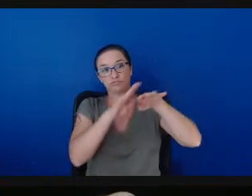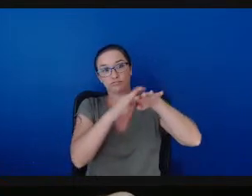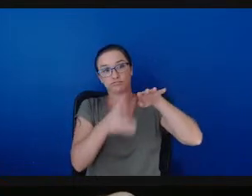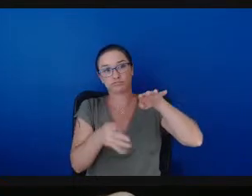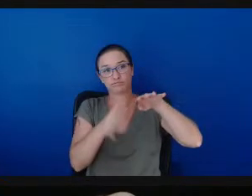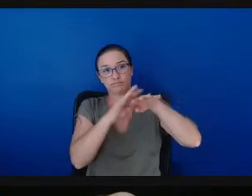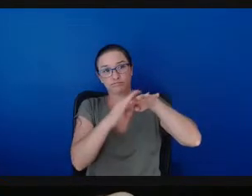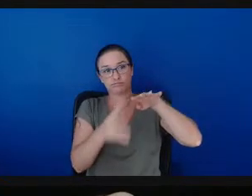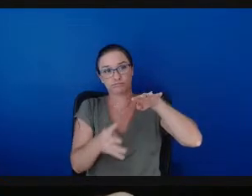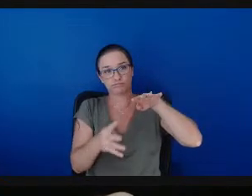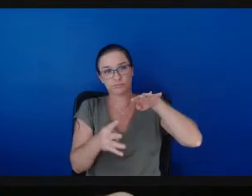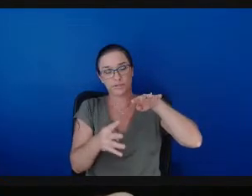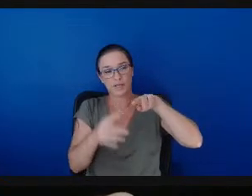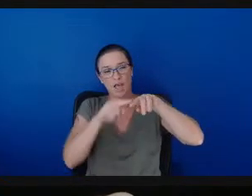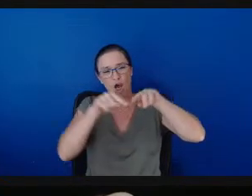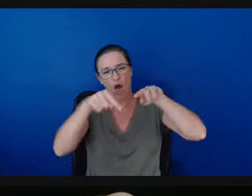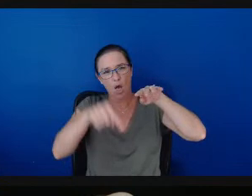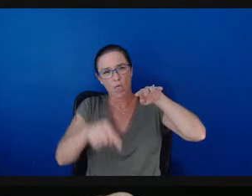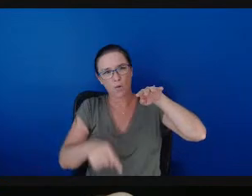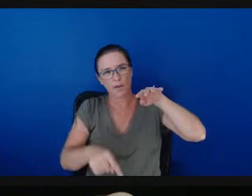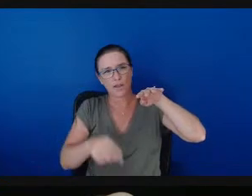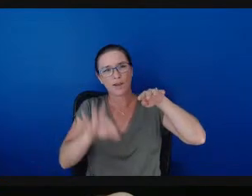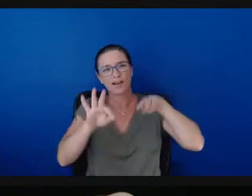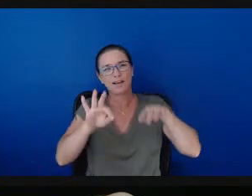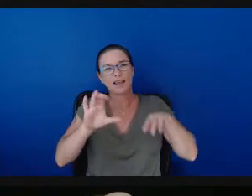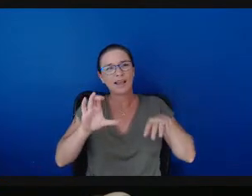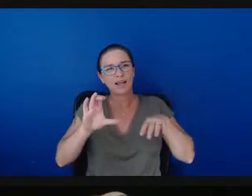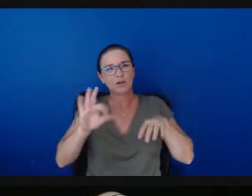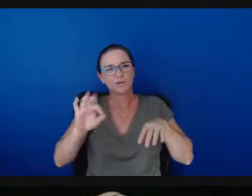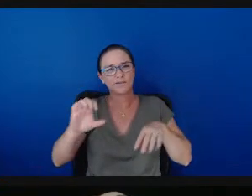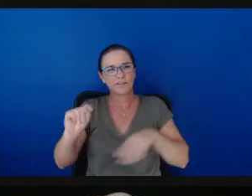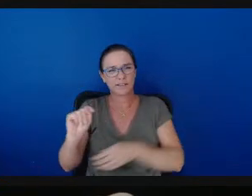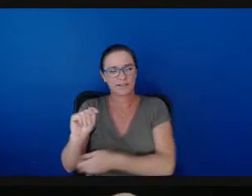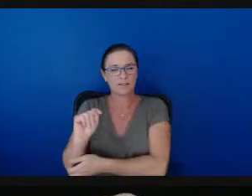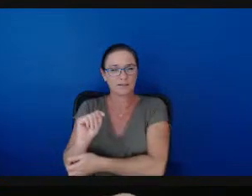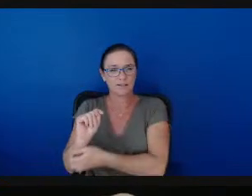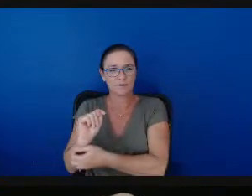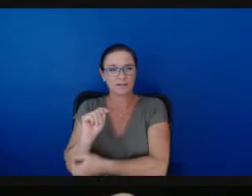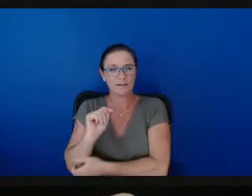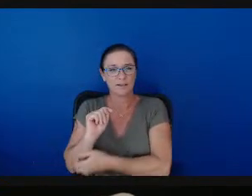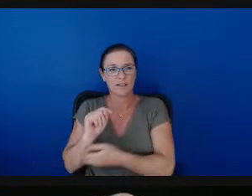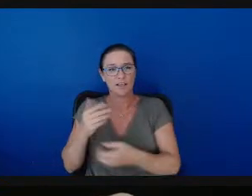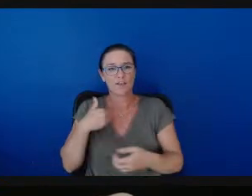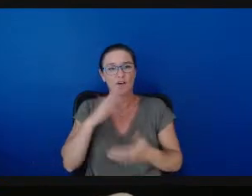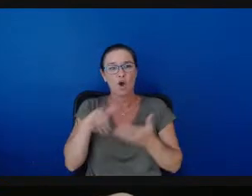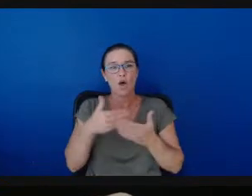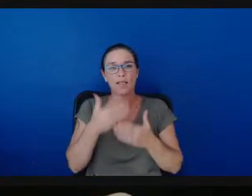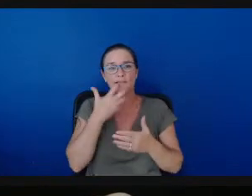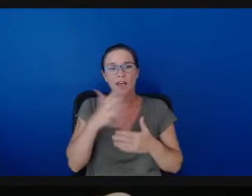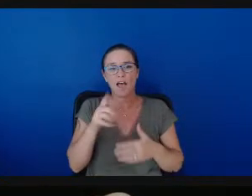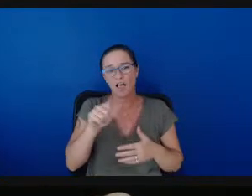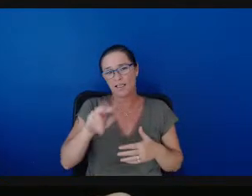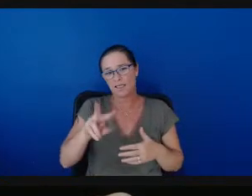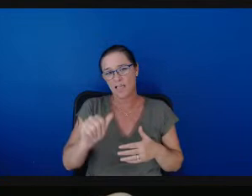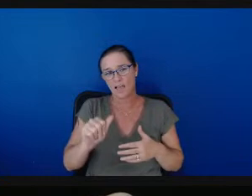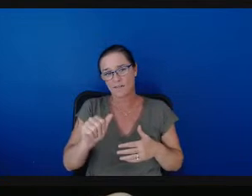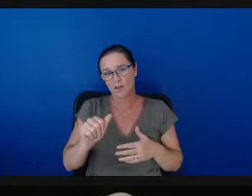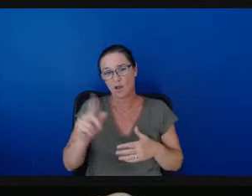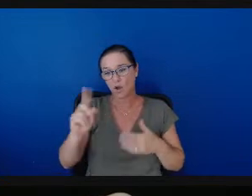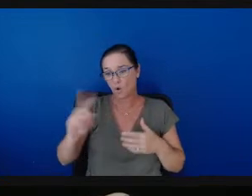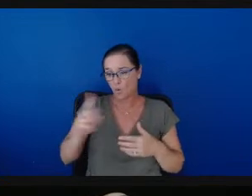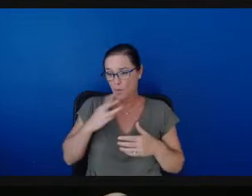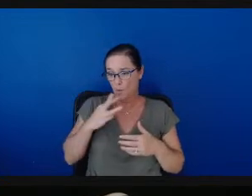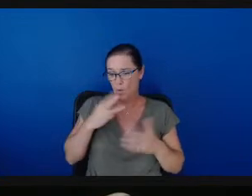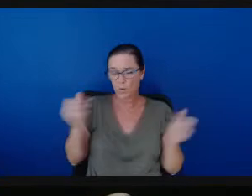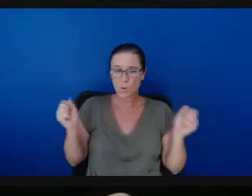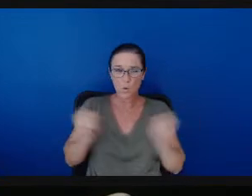island down to a depth of, I think, 900 feet. So you put all this hot lava down where the water is very cold, and so